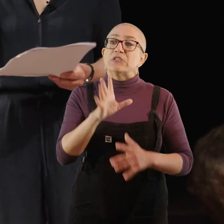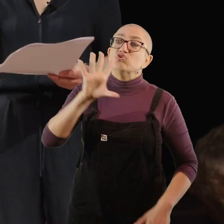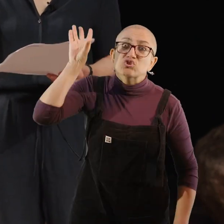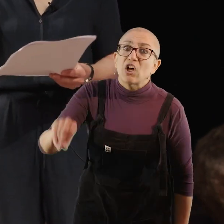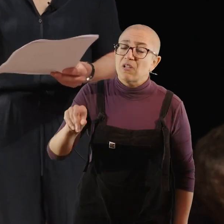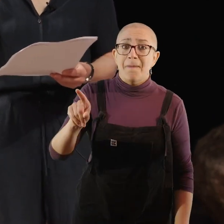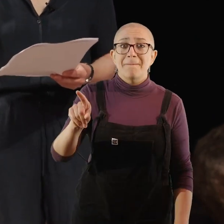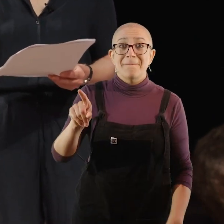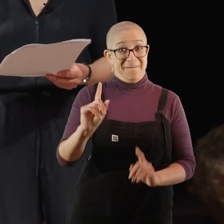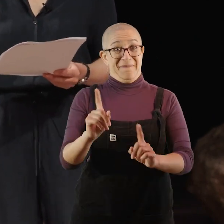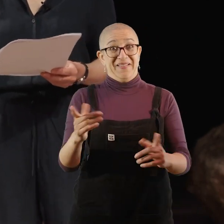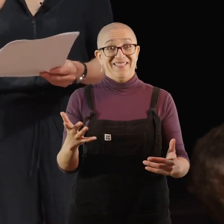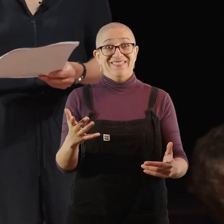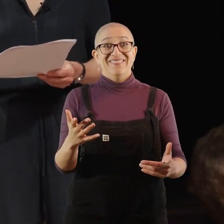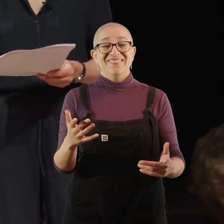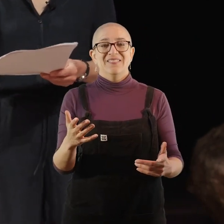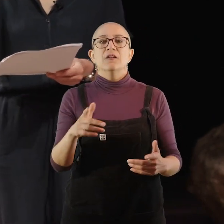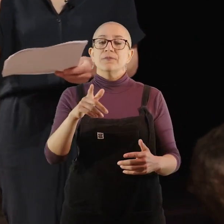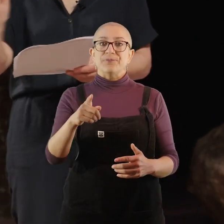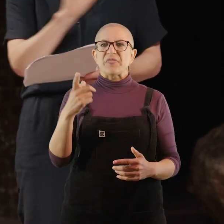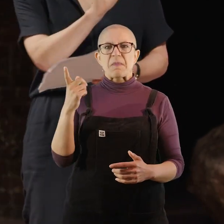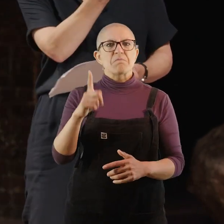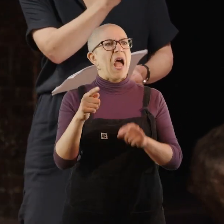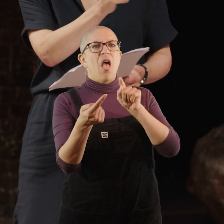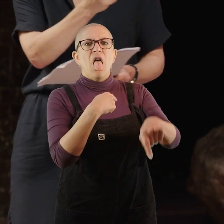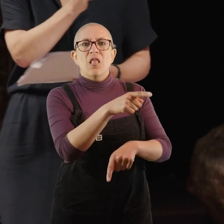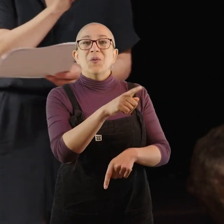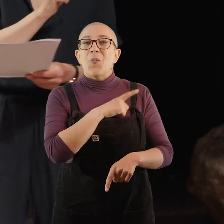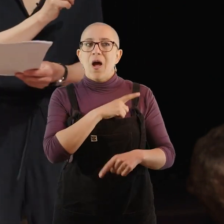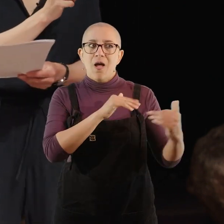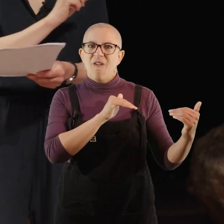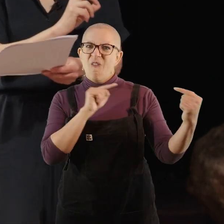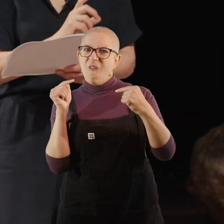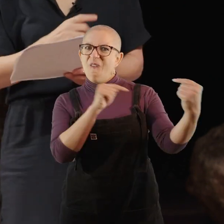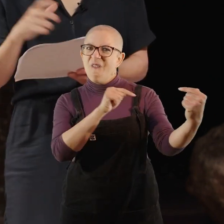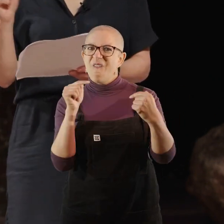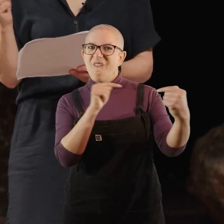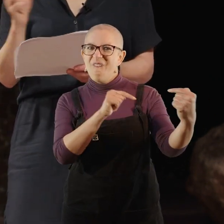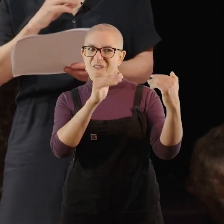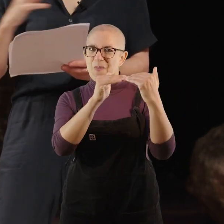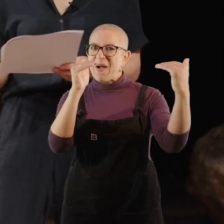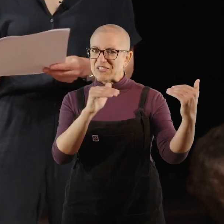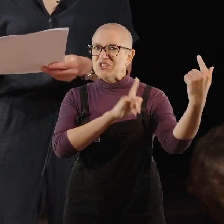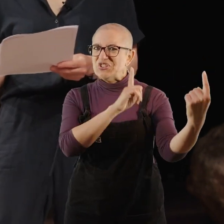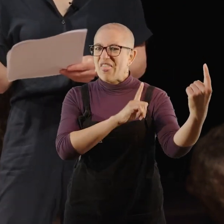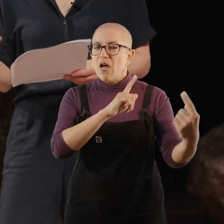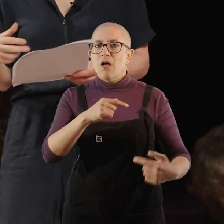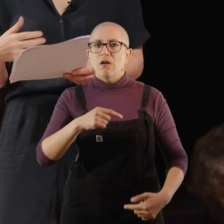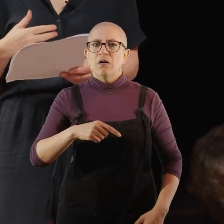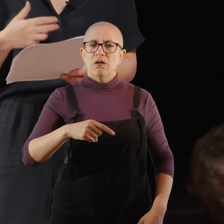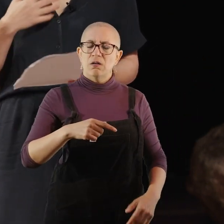up." You know, Yeah. he comes right back at her because they're a match for each other, these Yeah. two. He says, you know, I am a